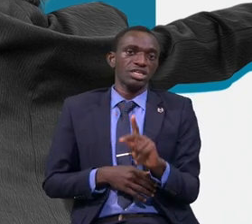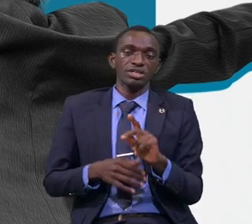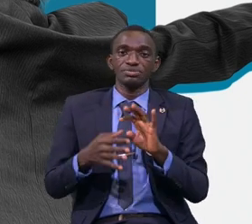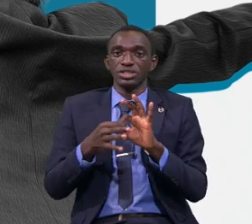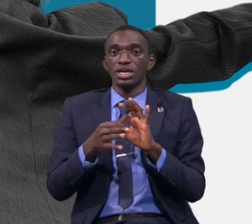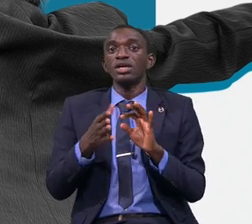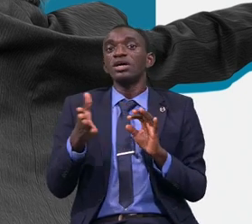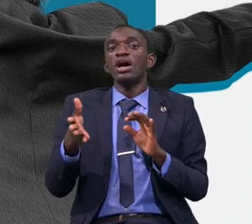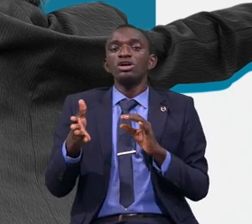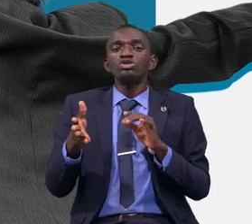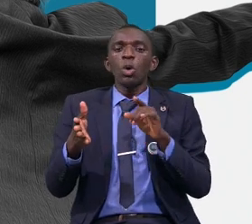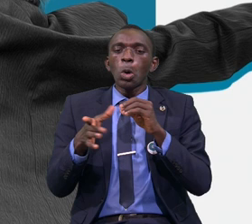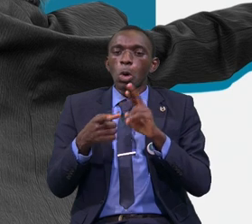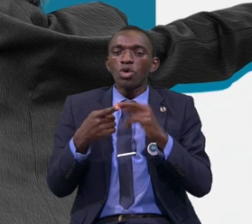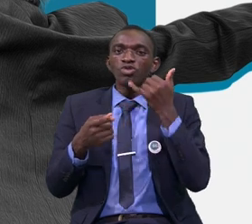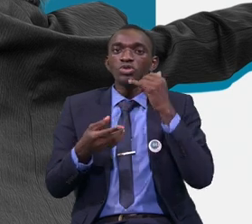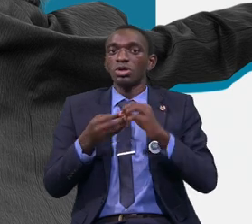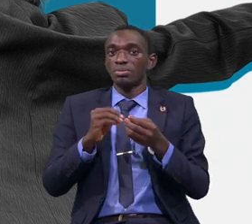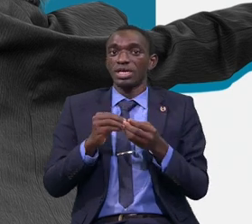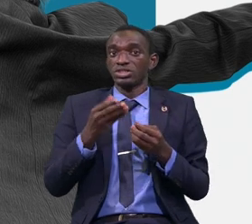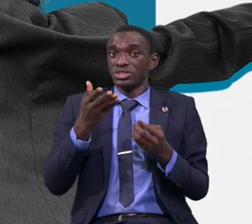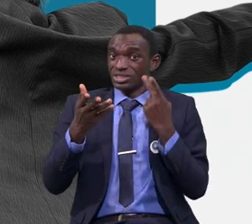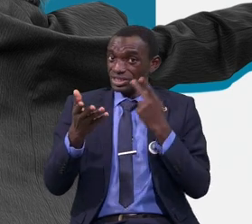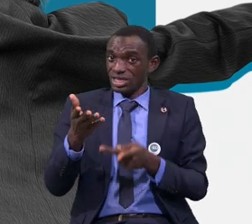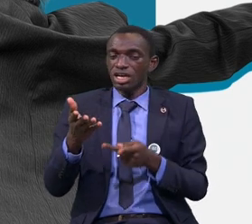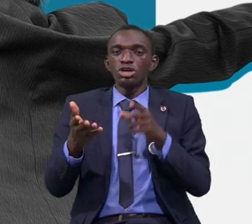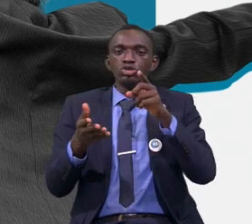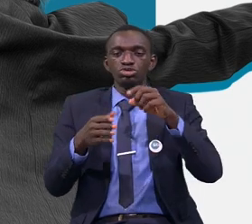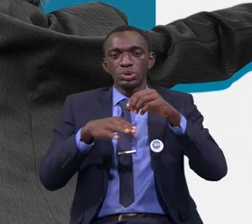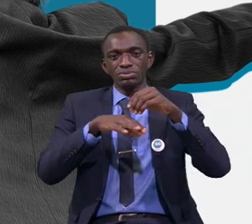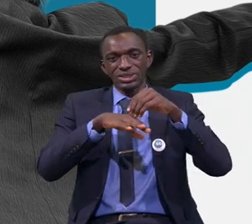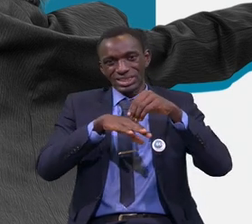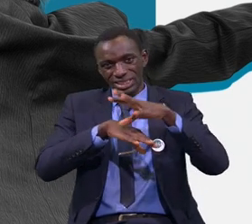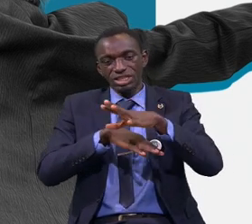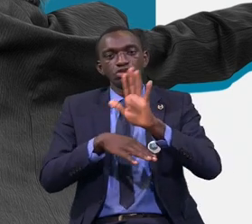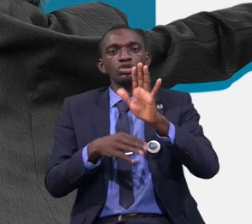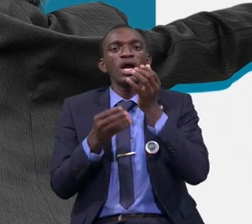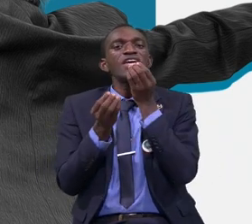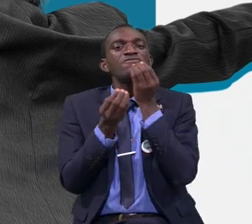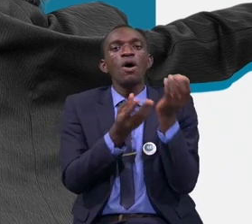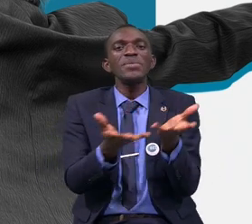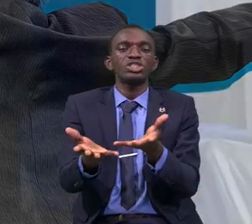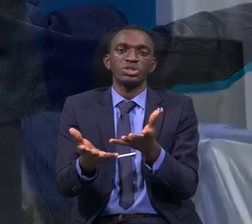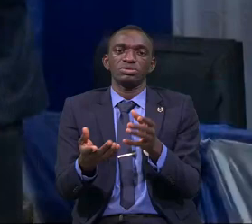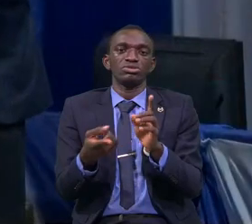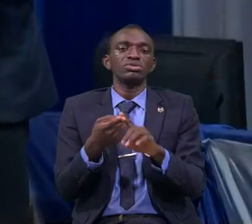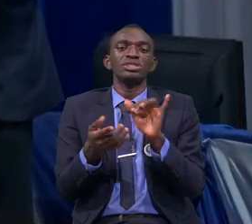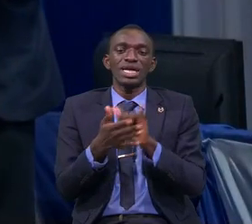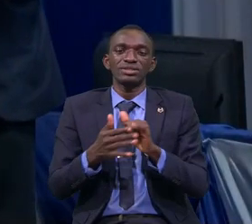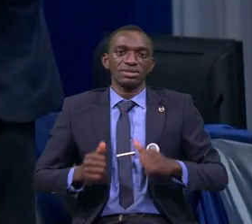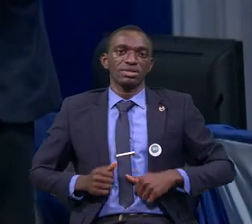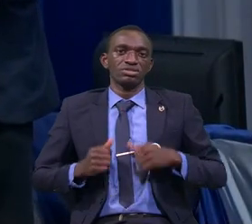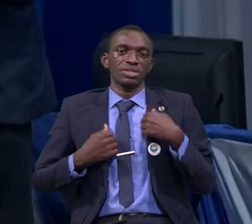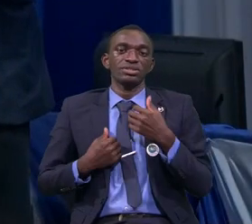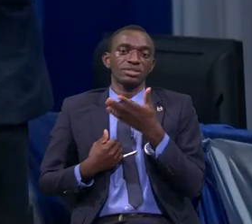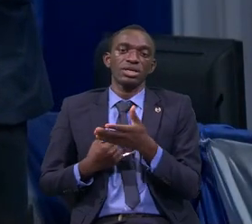And you should remember that on Sunday, the 2nd of June, we are